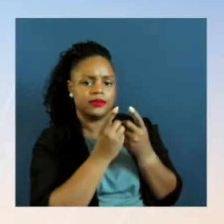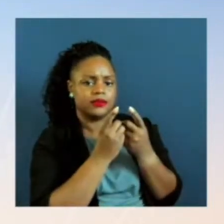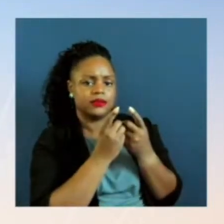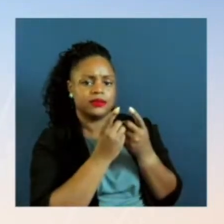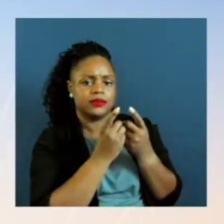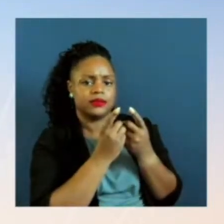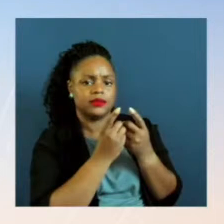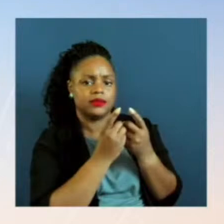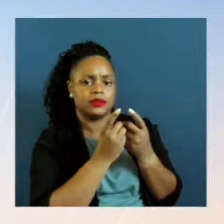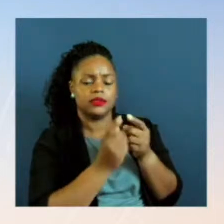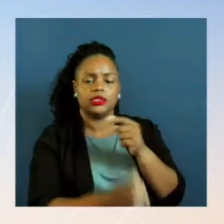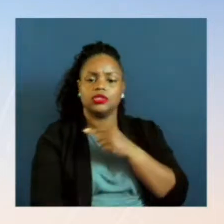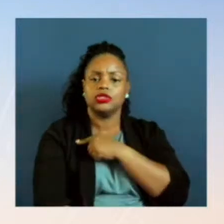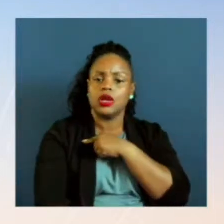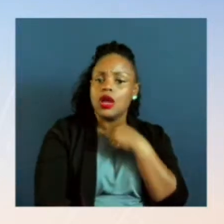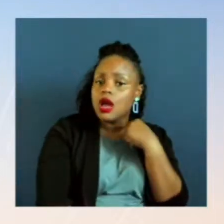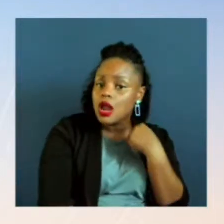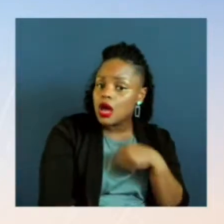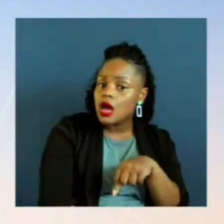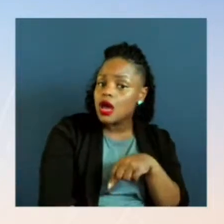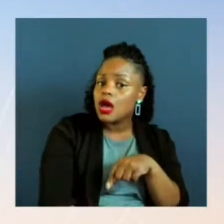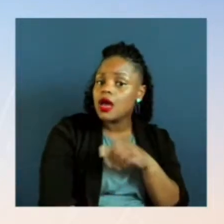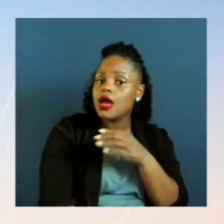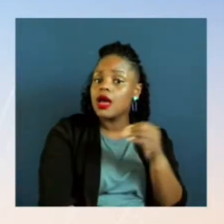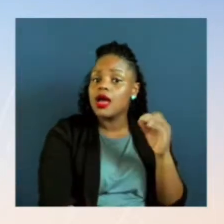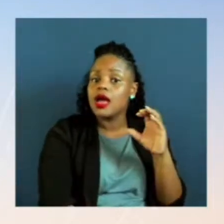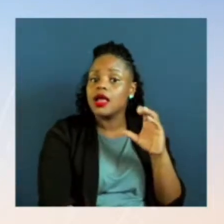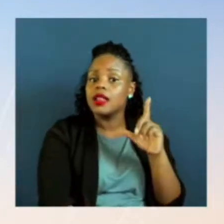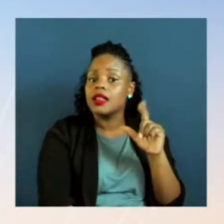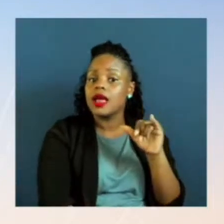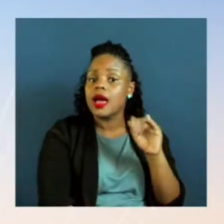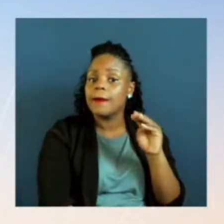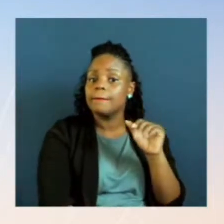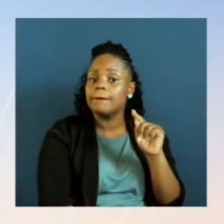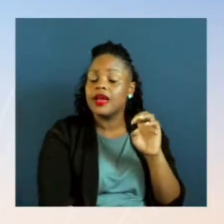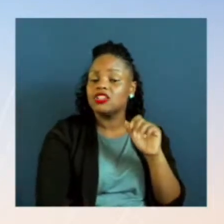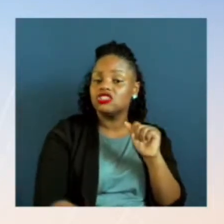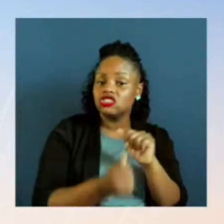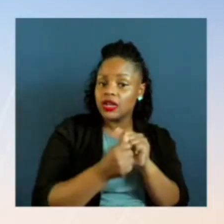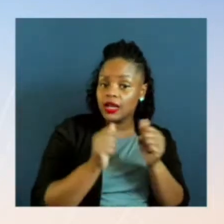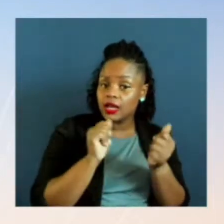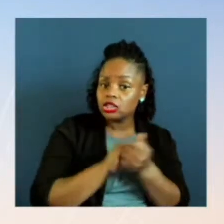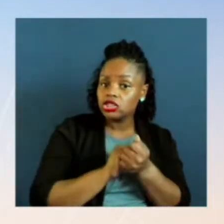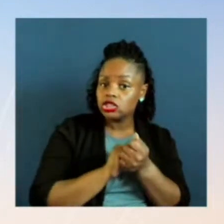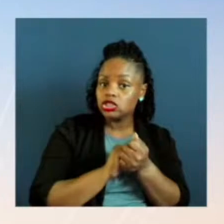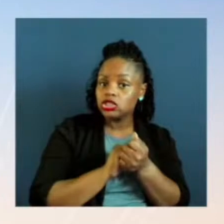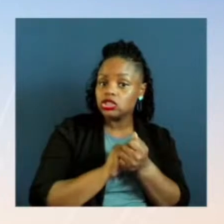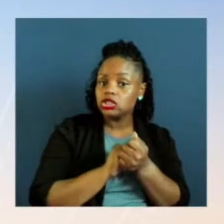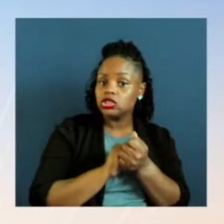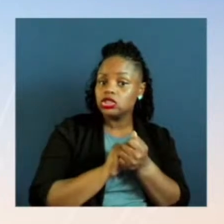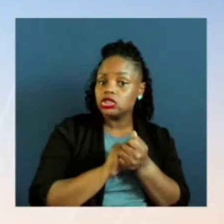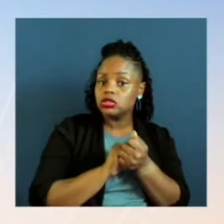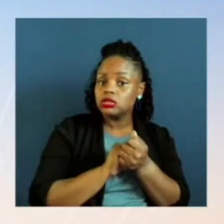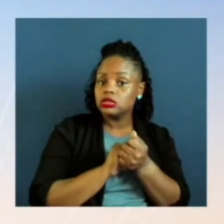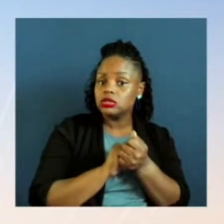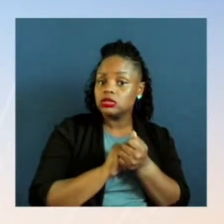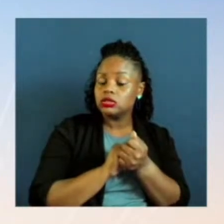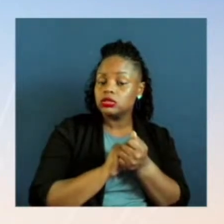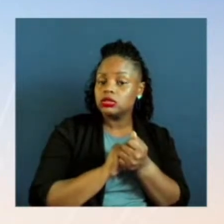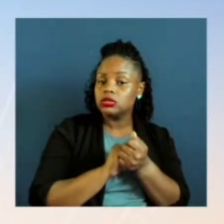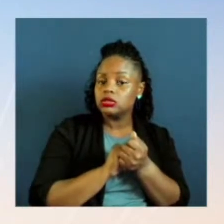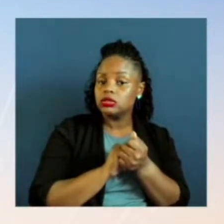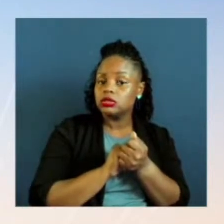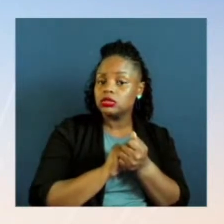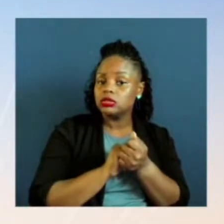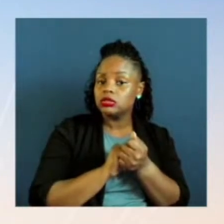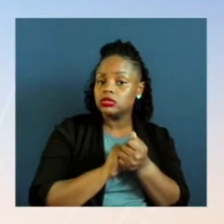climate change. Chinese Foreign Minister has said, quote, if the U.S. wants progress on climate, forgive me, sorry, quote starts here, stop regarding China as a